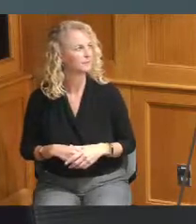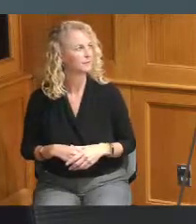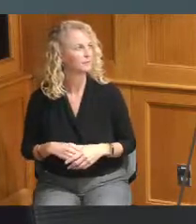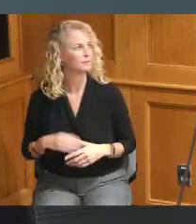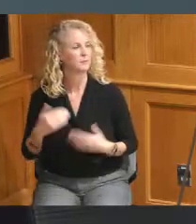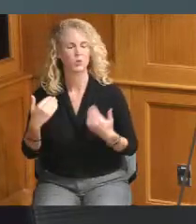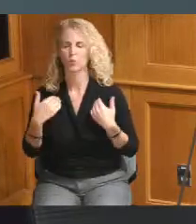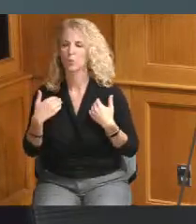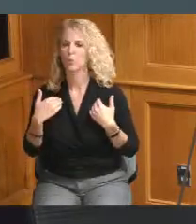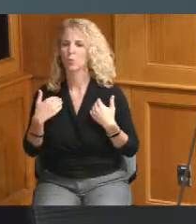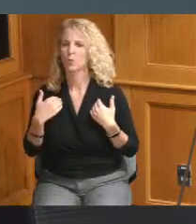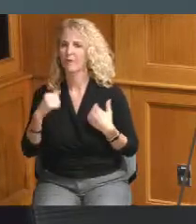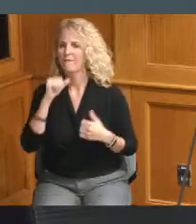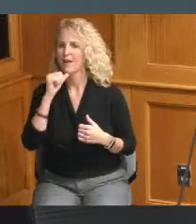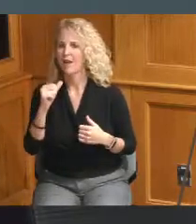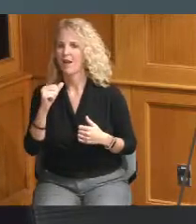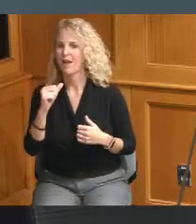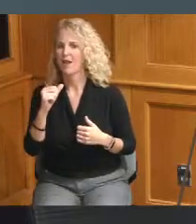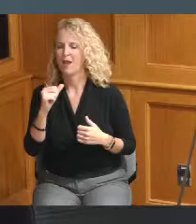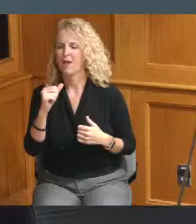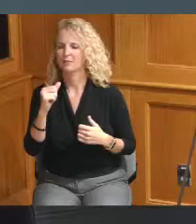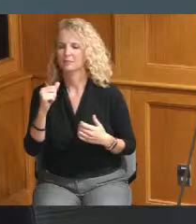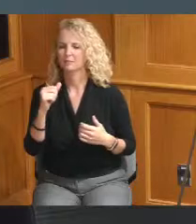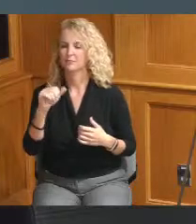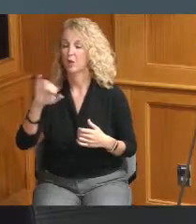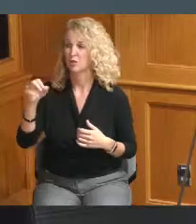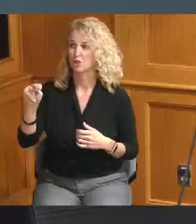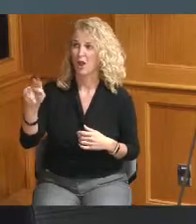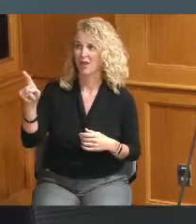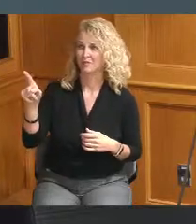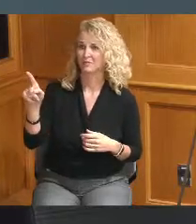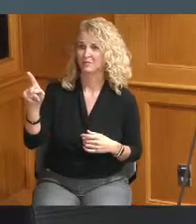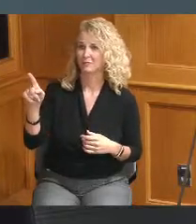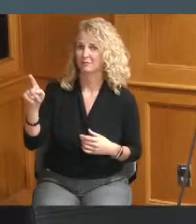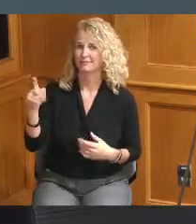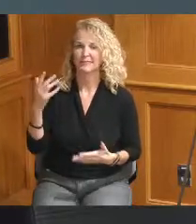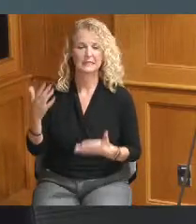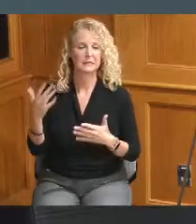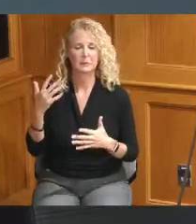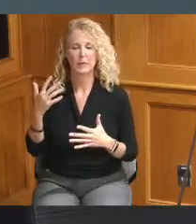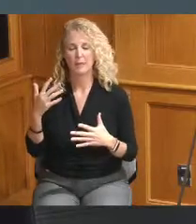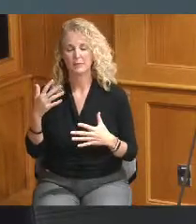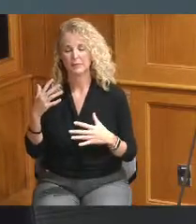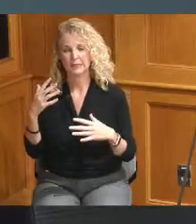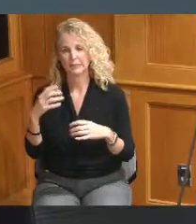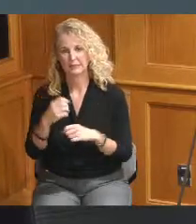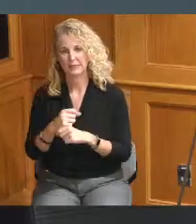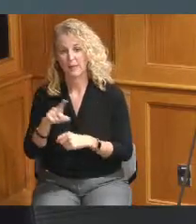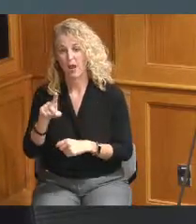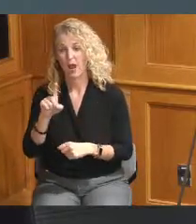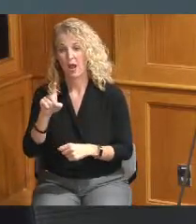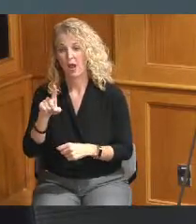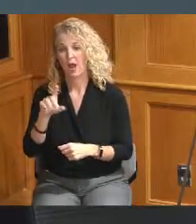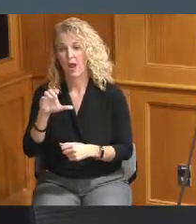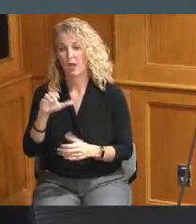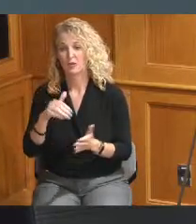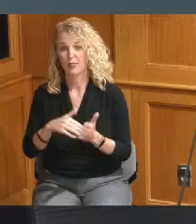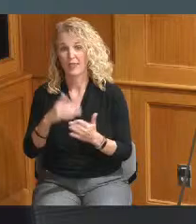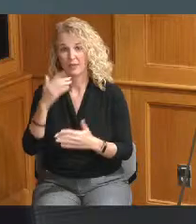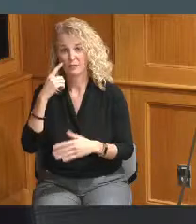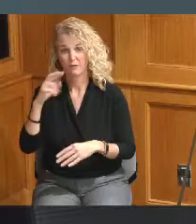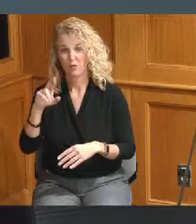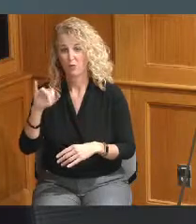We have, John, I just had a question, and it probably was in the summary. The $100,000 for rites